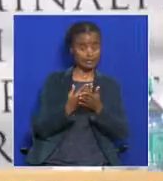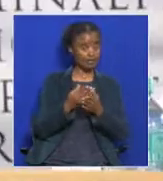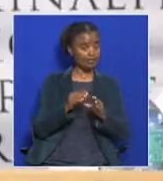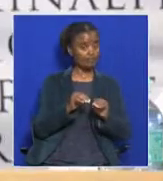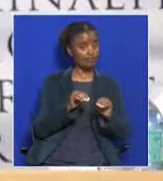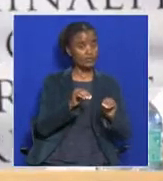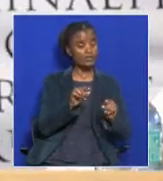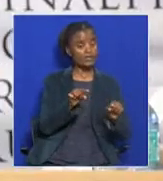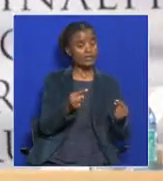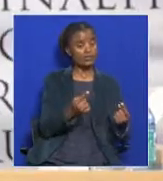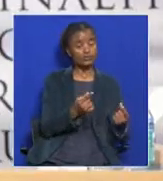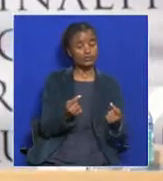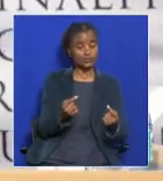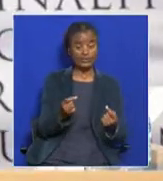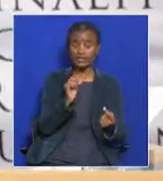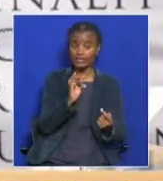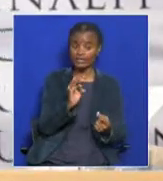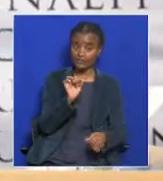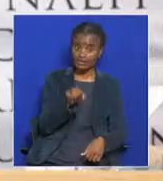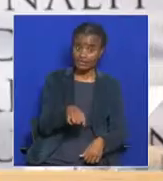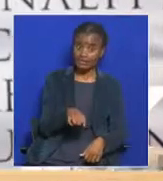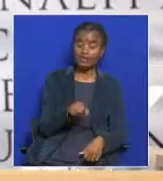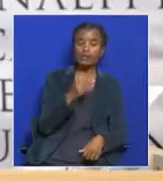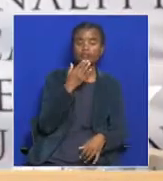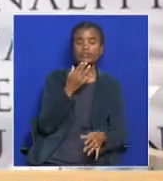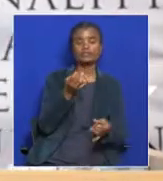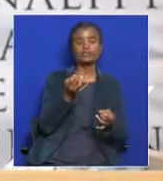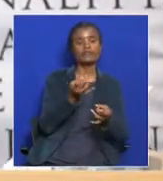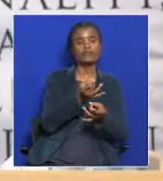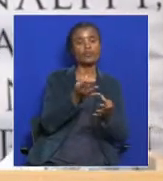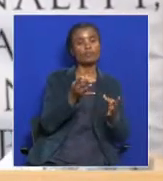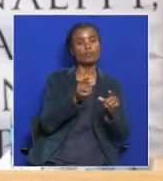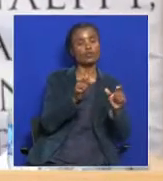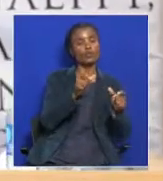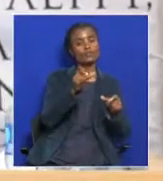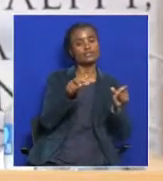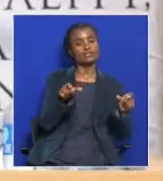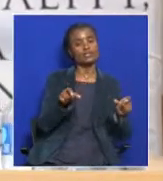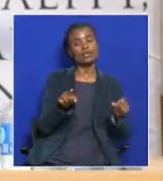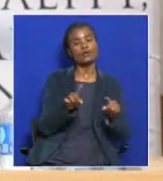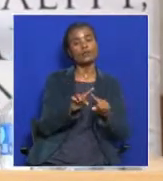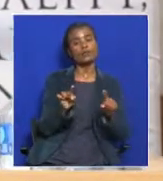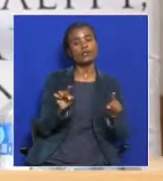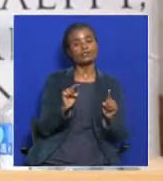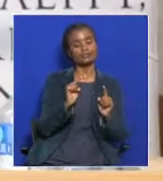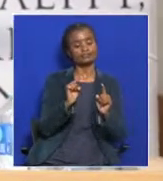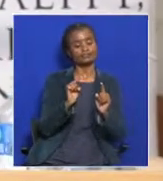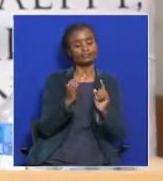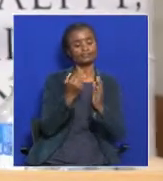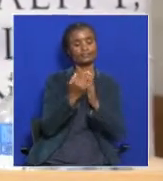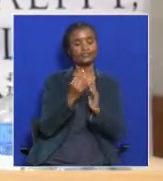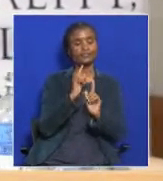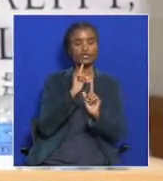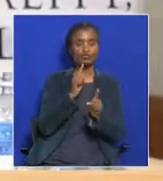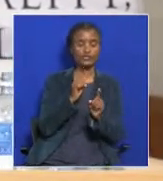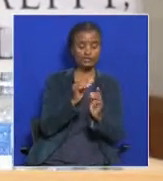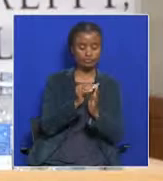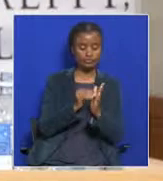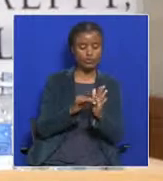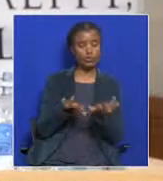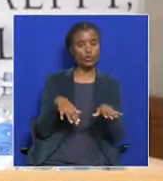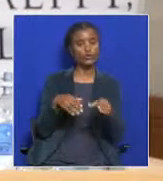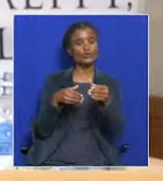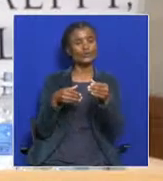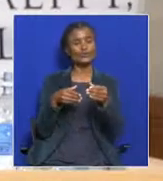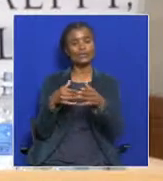so, please tell the commissioners what prescript or instruction note or any document prescribes that